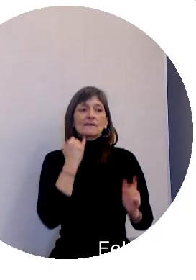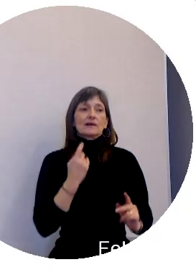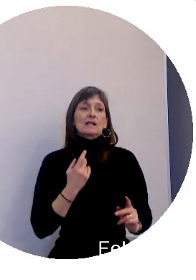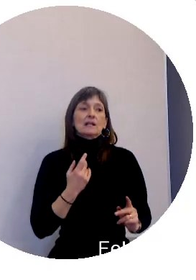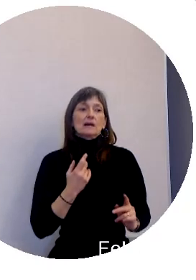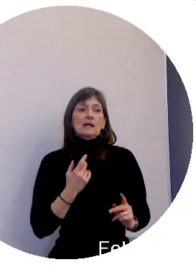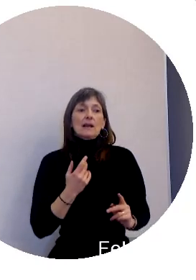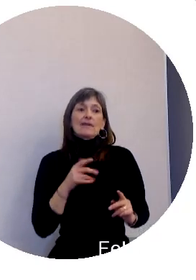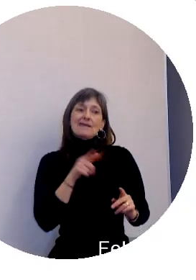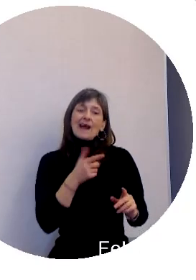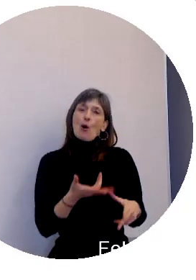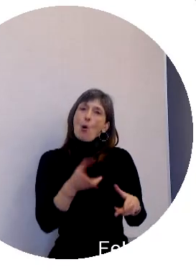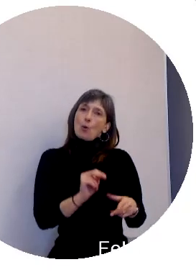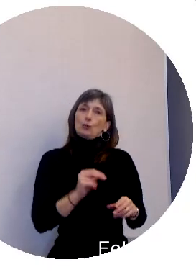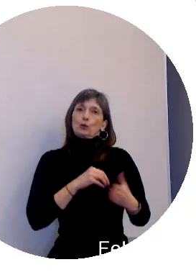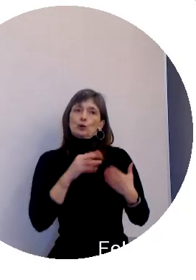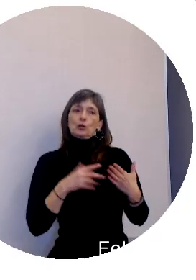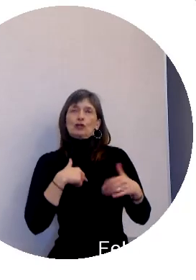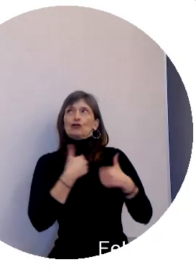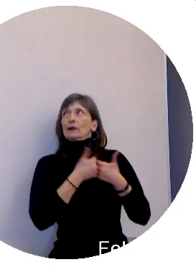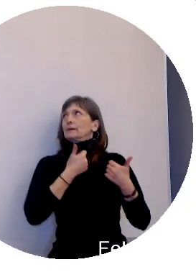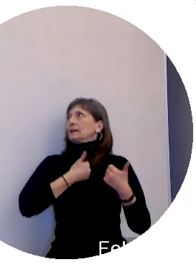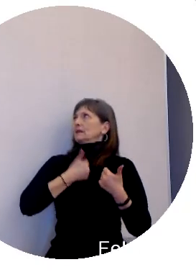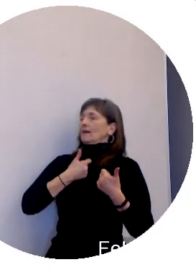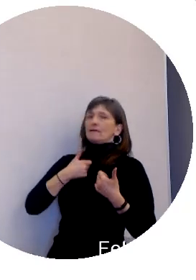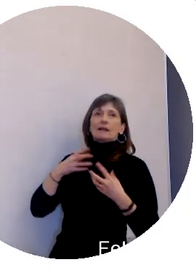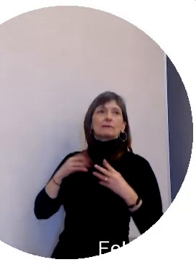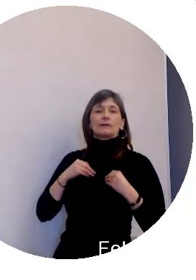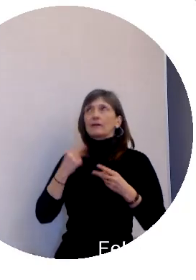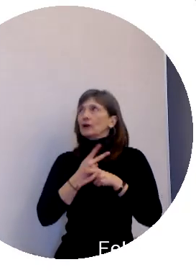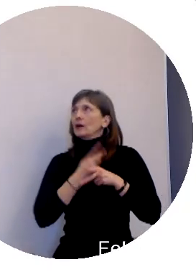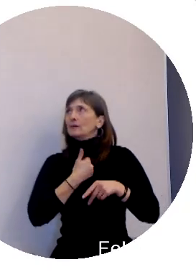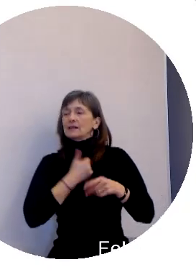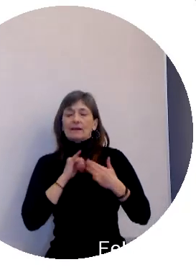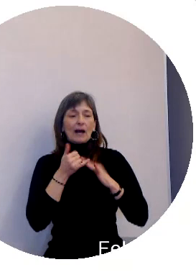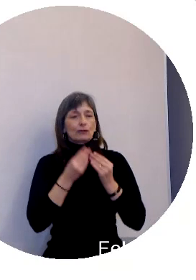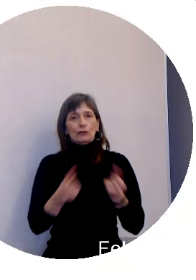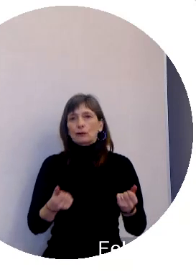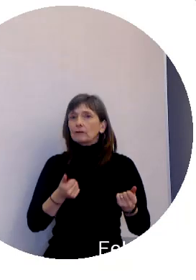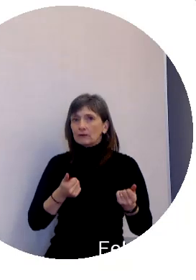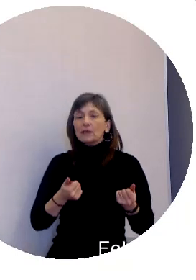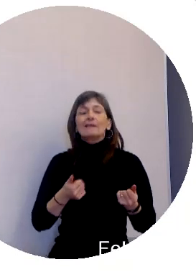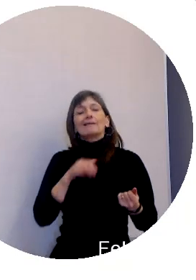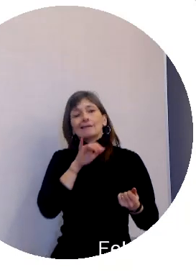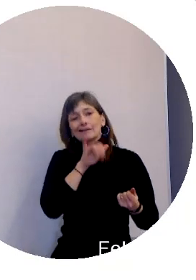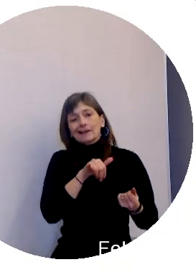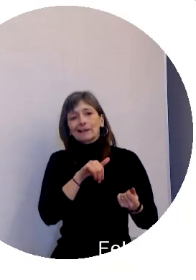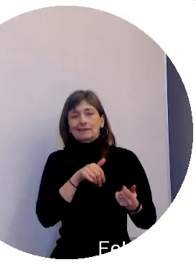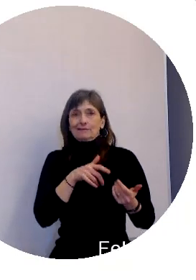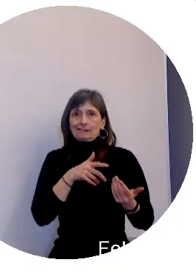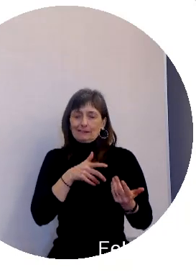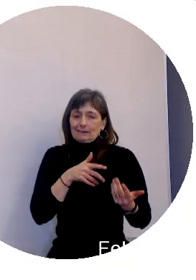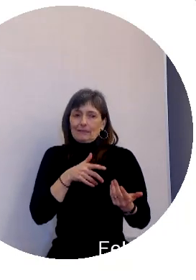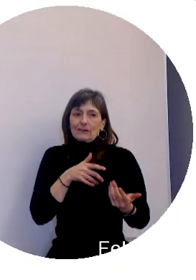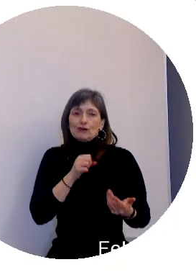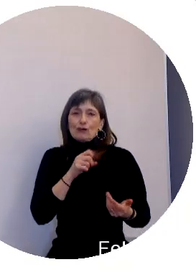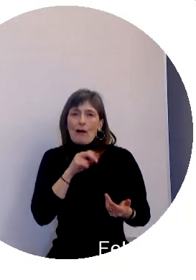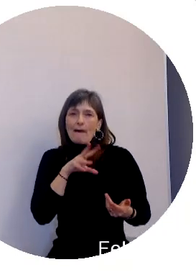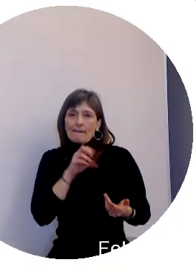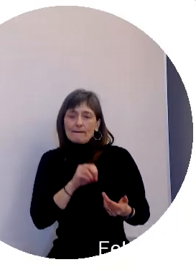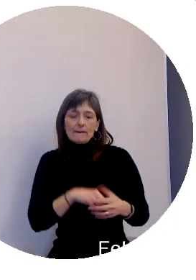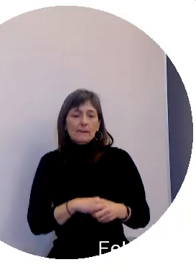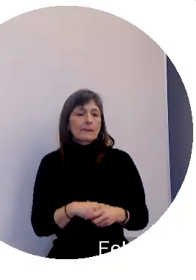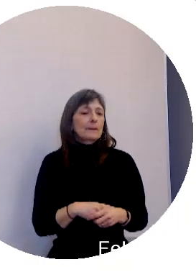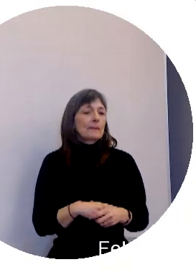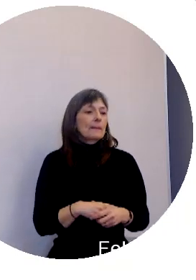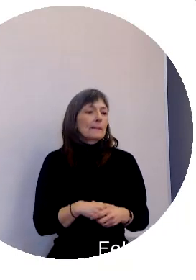ownership of the challenges they're facing and find their own solutions in the scope